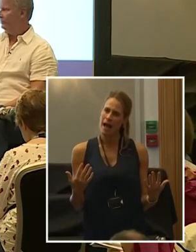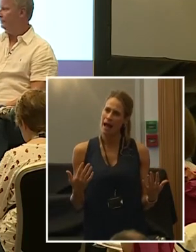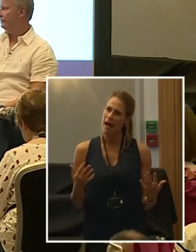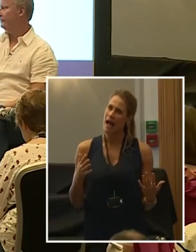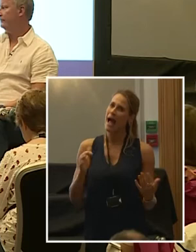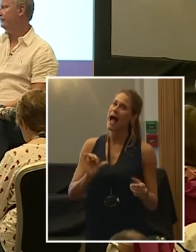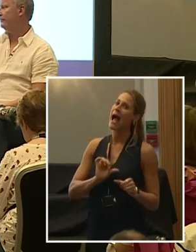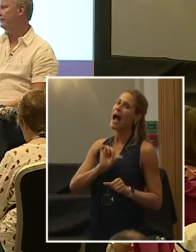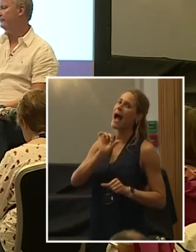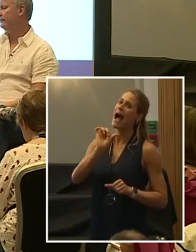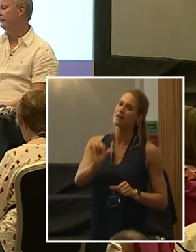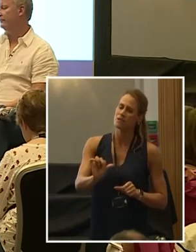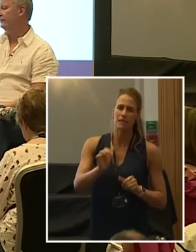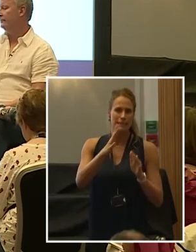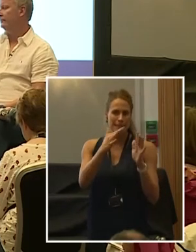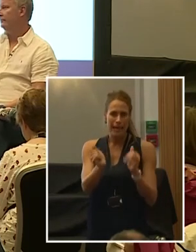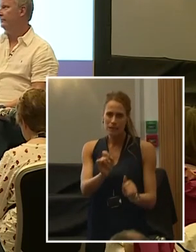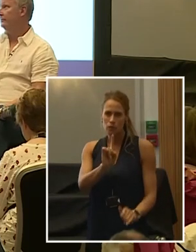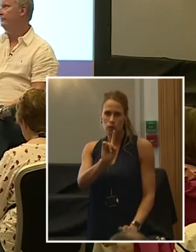So it depends on the visit.